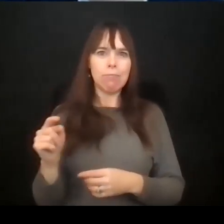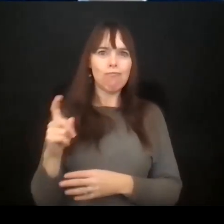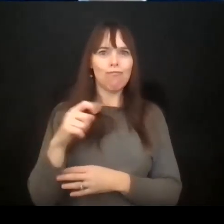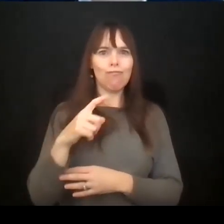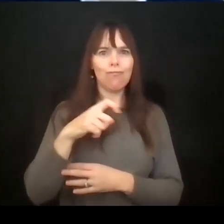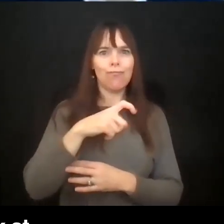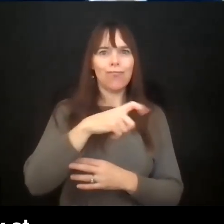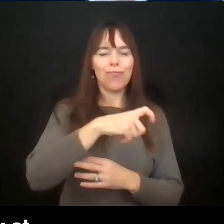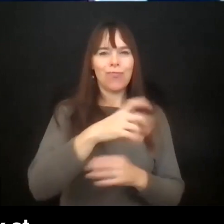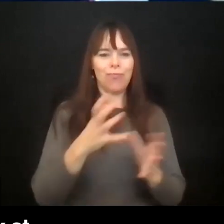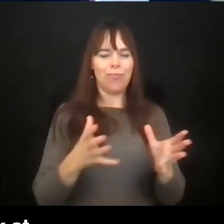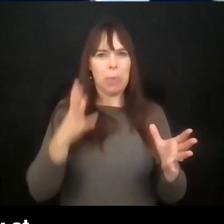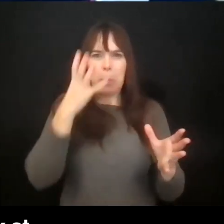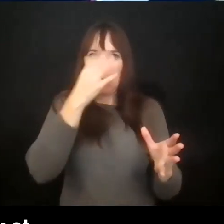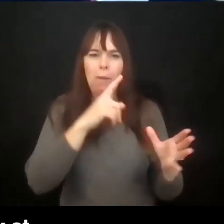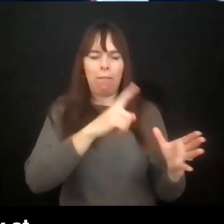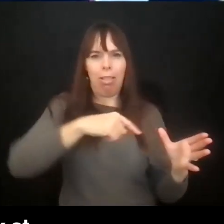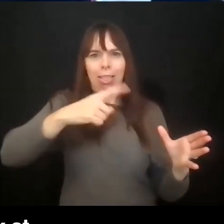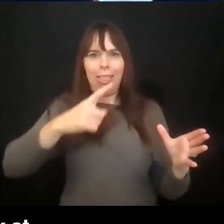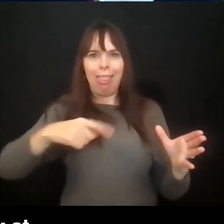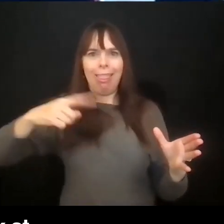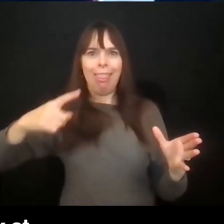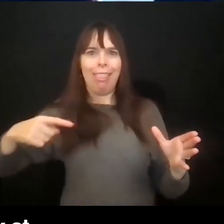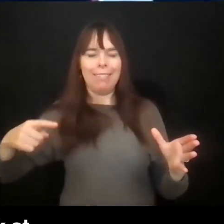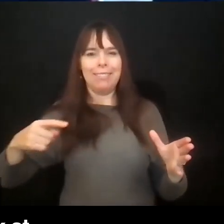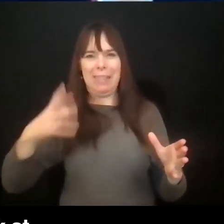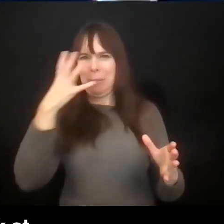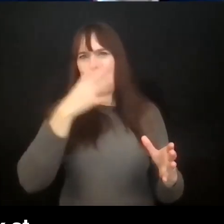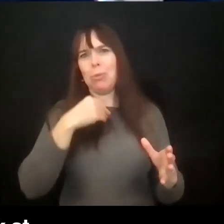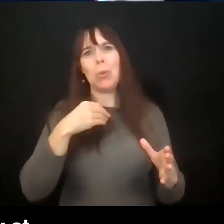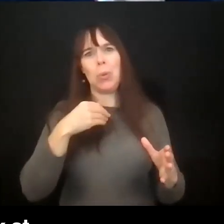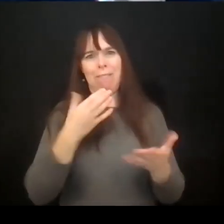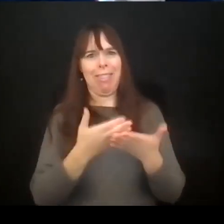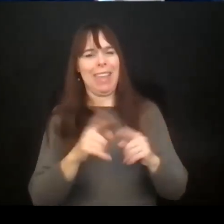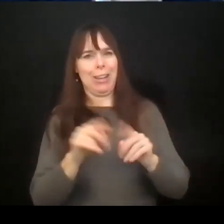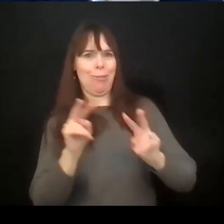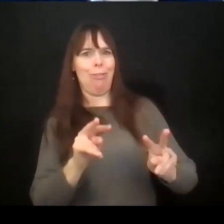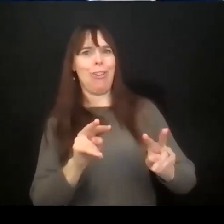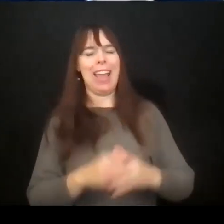It's sinuous. It's a beautiful piece to look at.